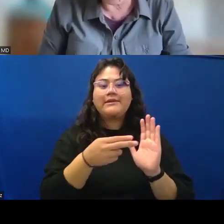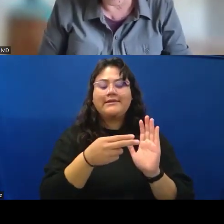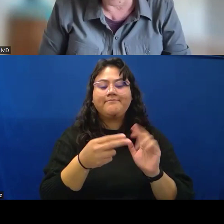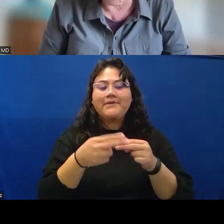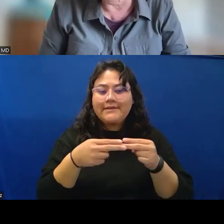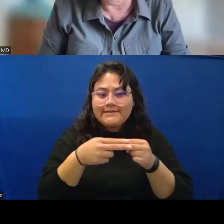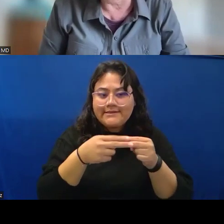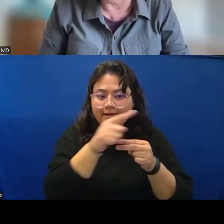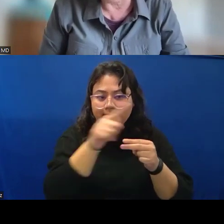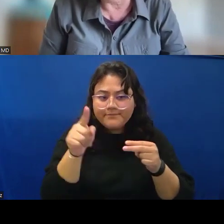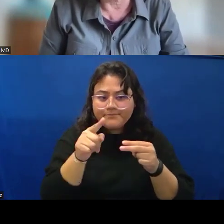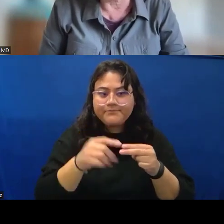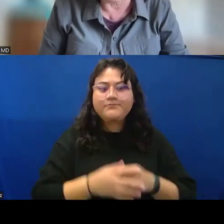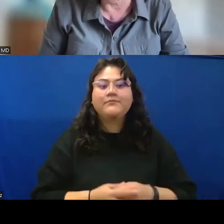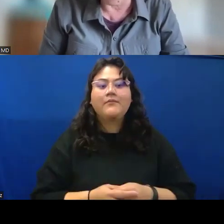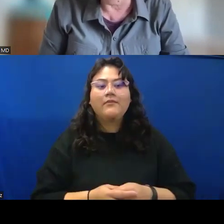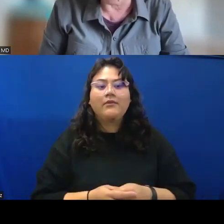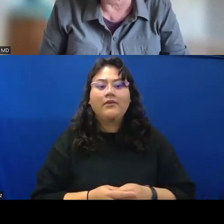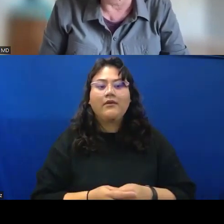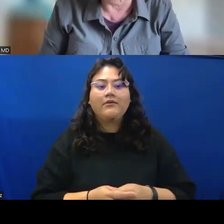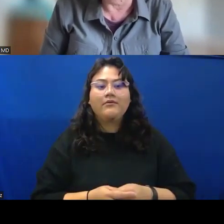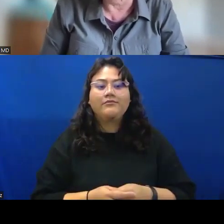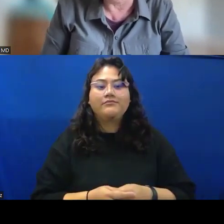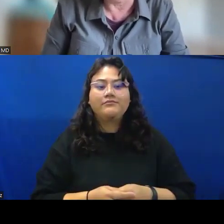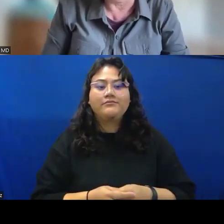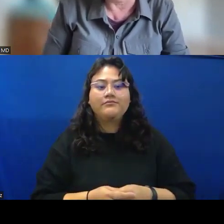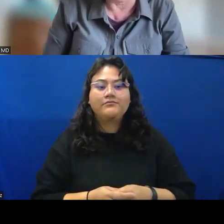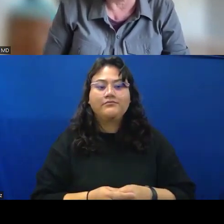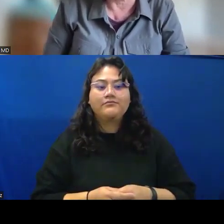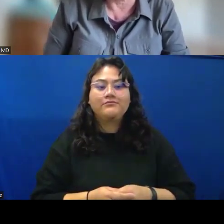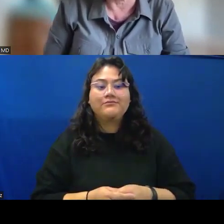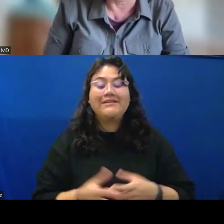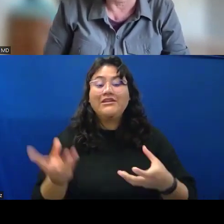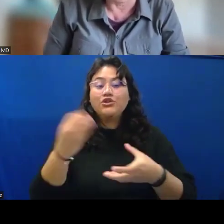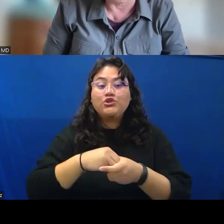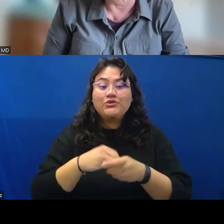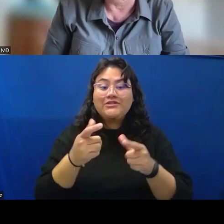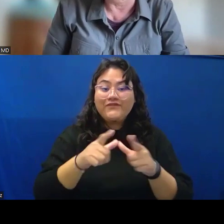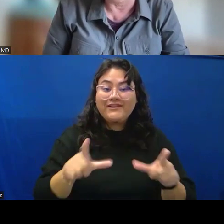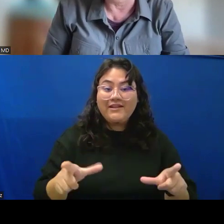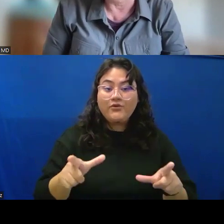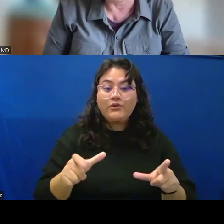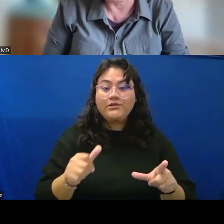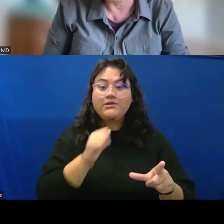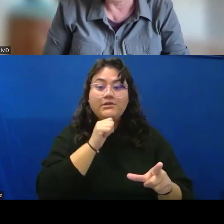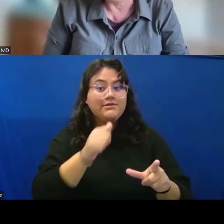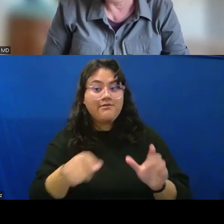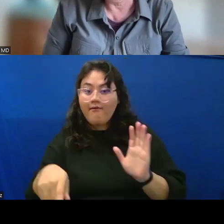inclusive anti-biased language honors the rights of groups and individuals to define their own